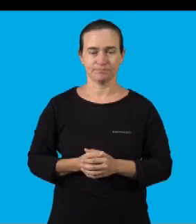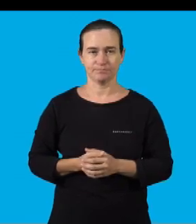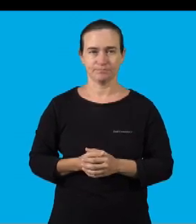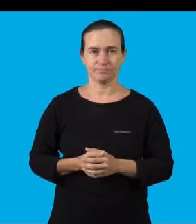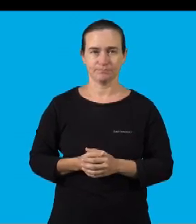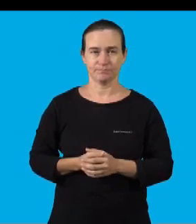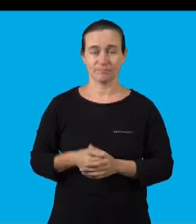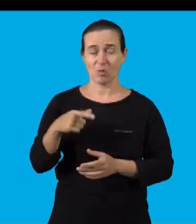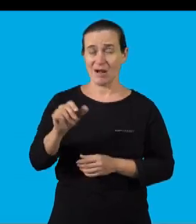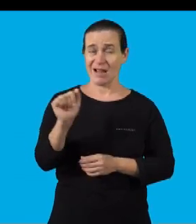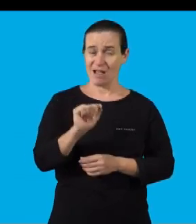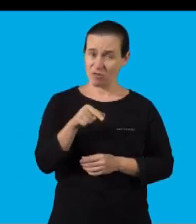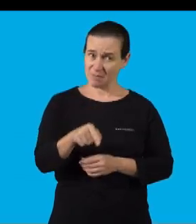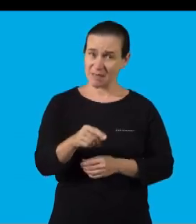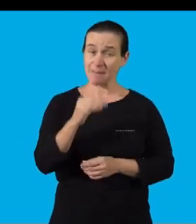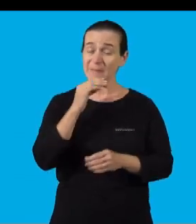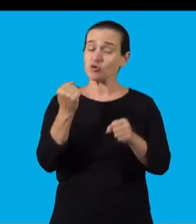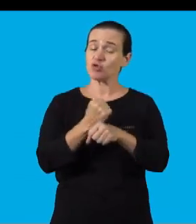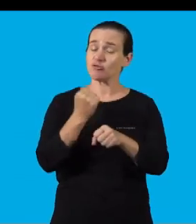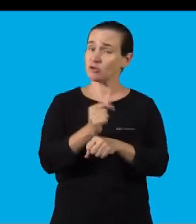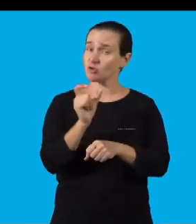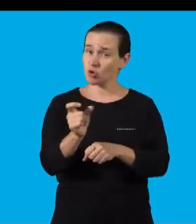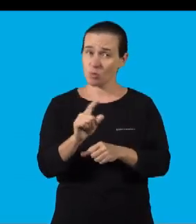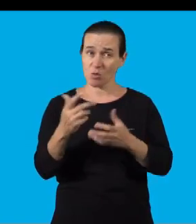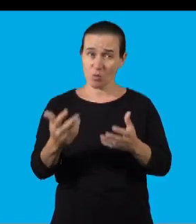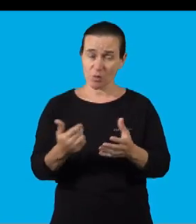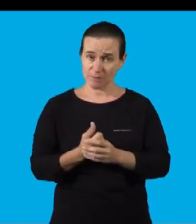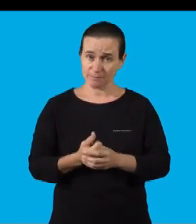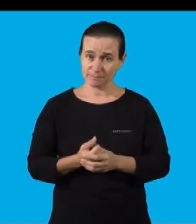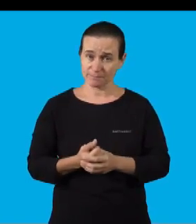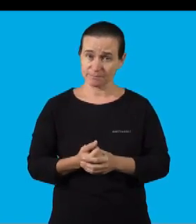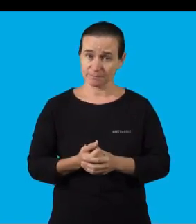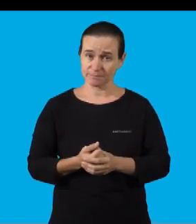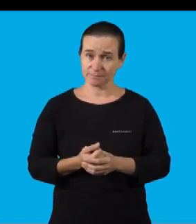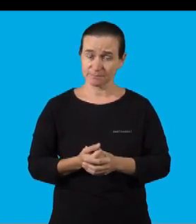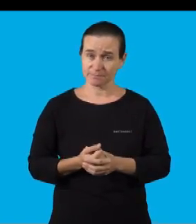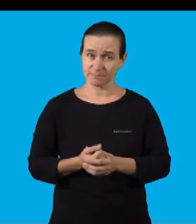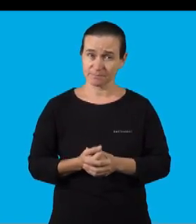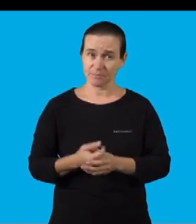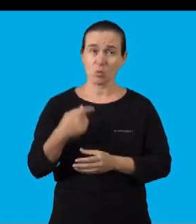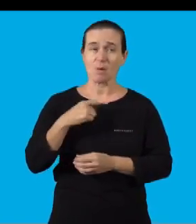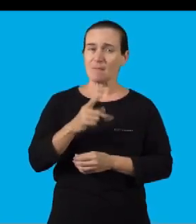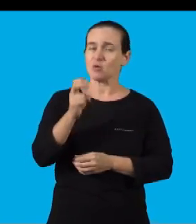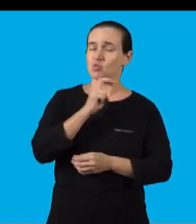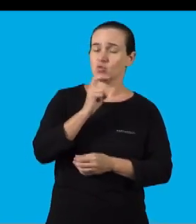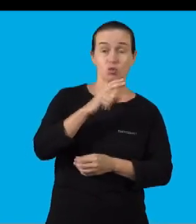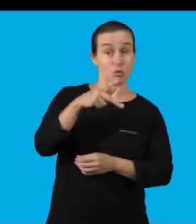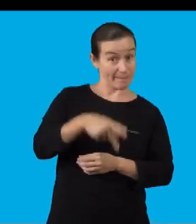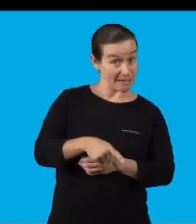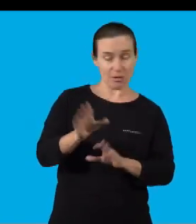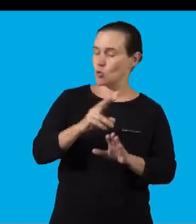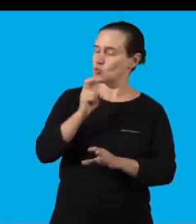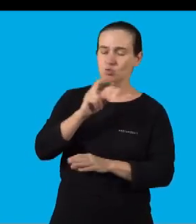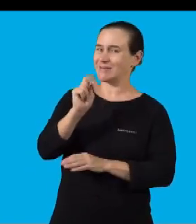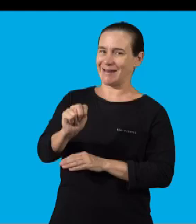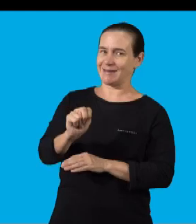we know that when it comes to an arithmetic, that general term is, and remember, we are told to use P and